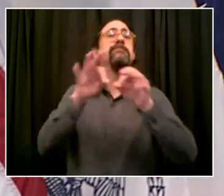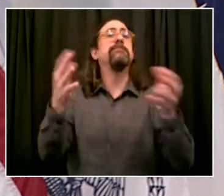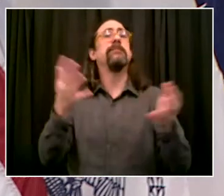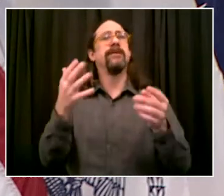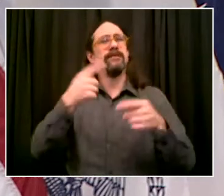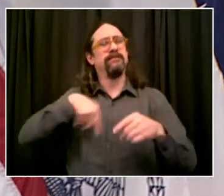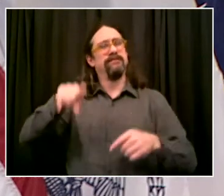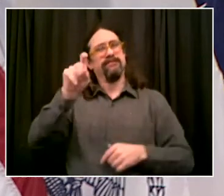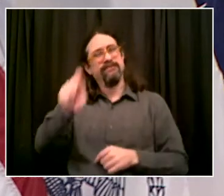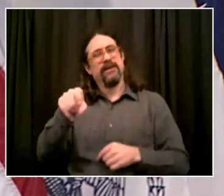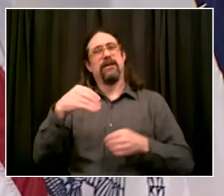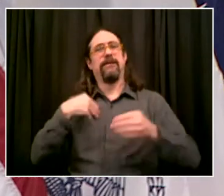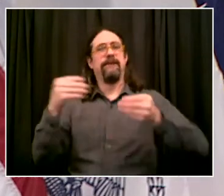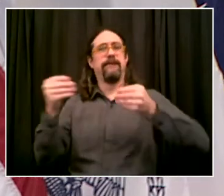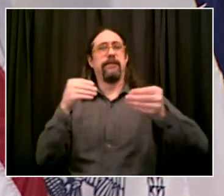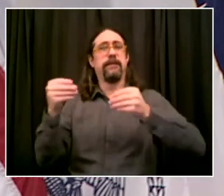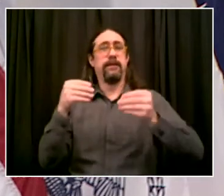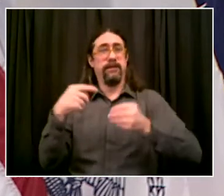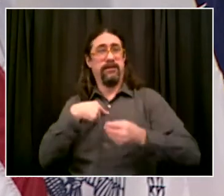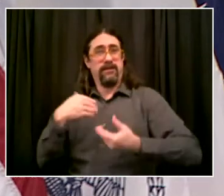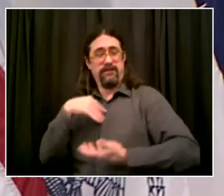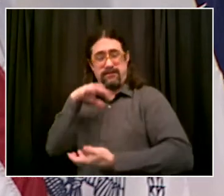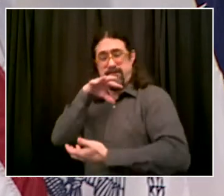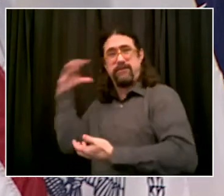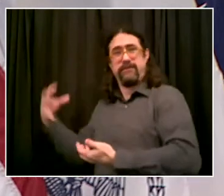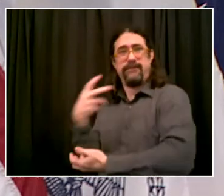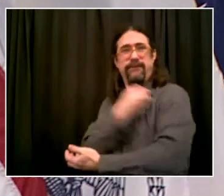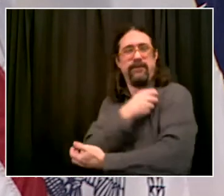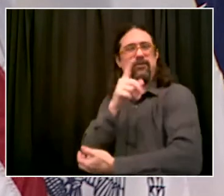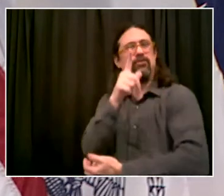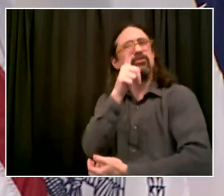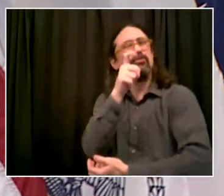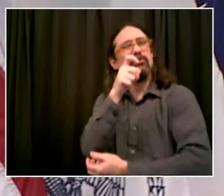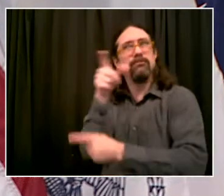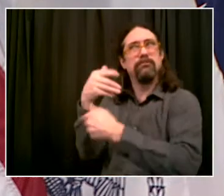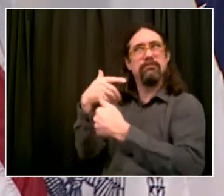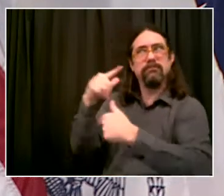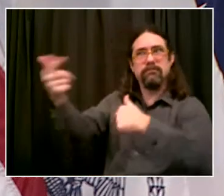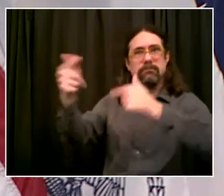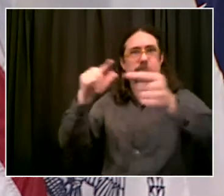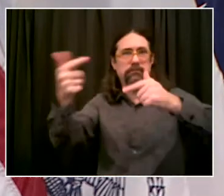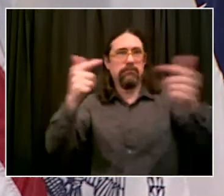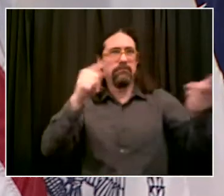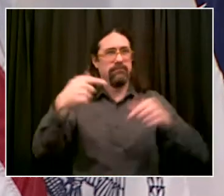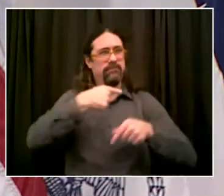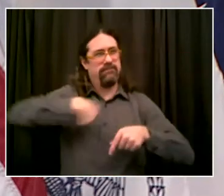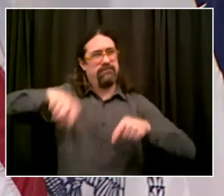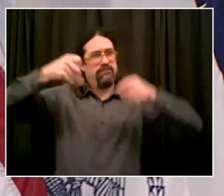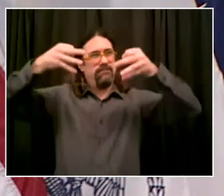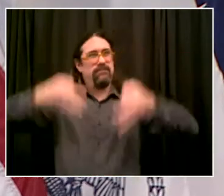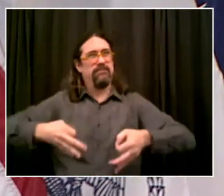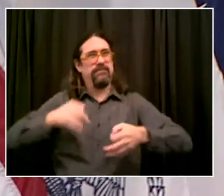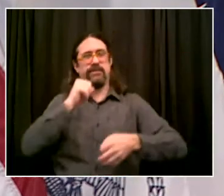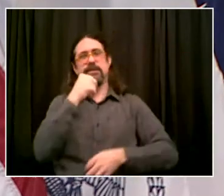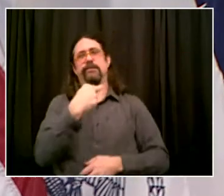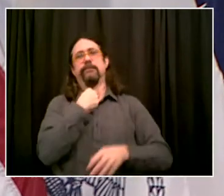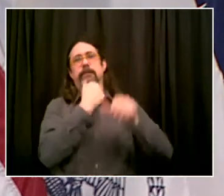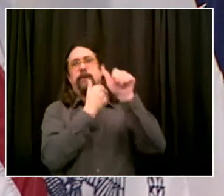vaccinated. We could be vaccinating a lot of seniors right this minute if only we were given the right to use those second doses.